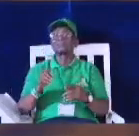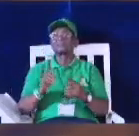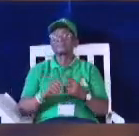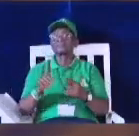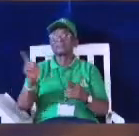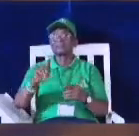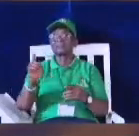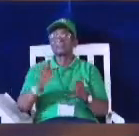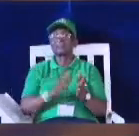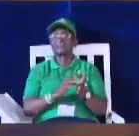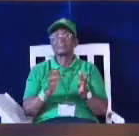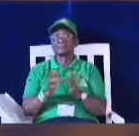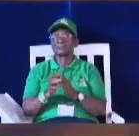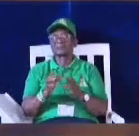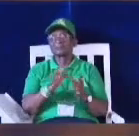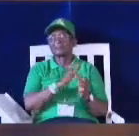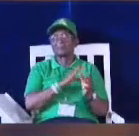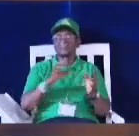ministering.